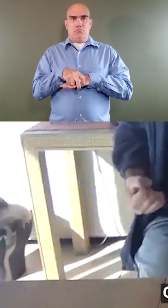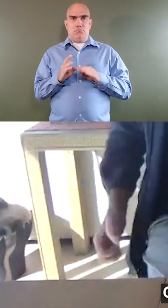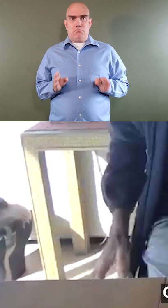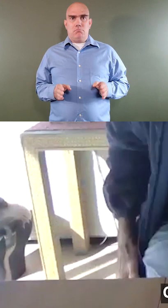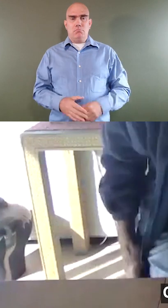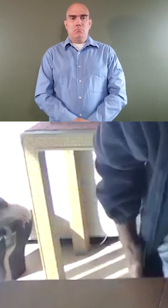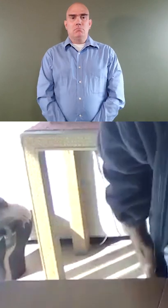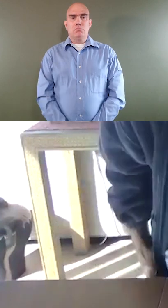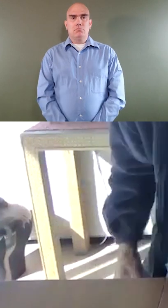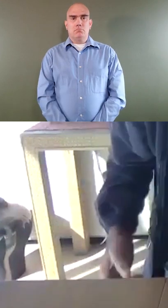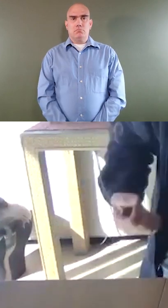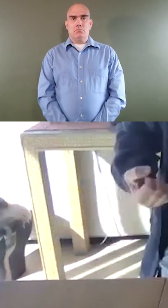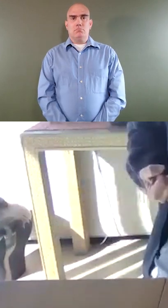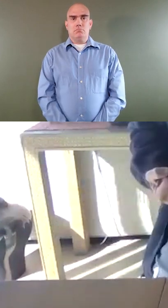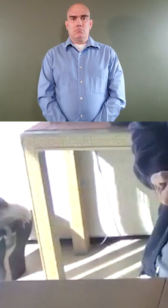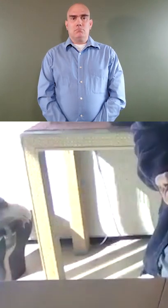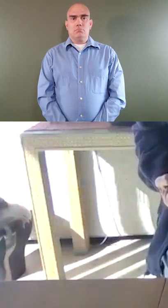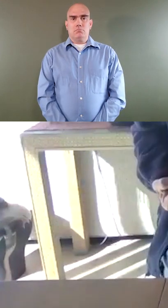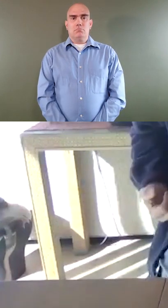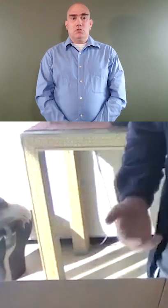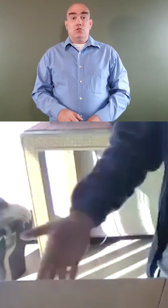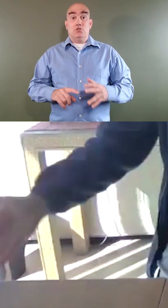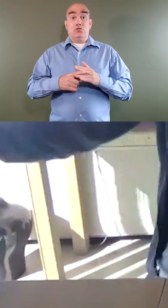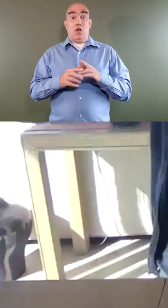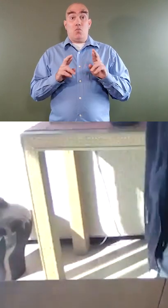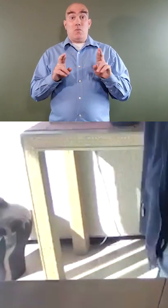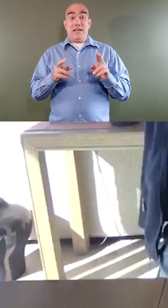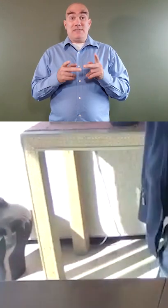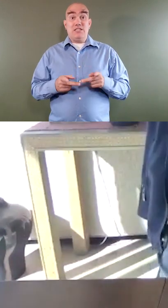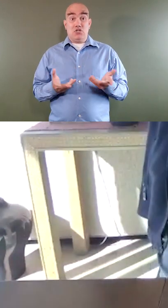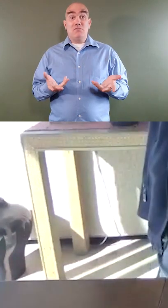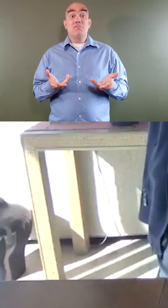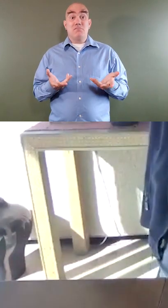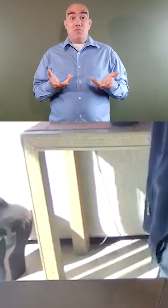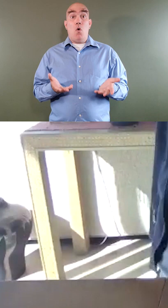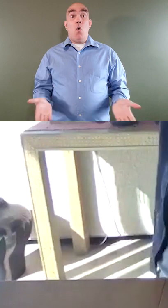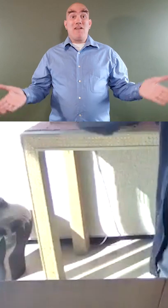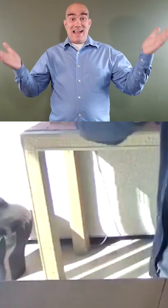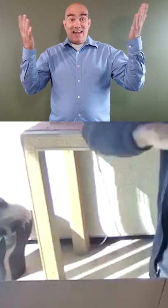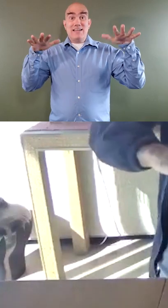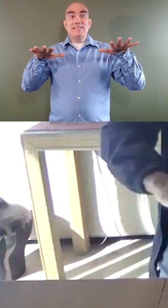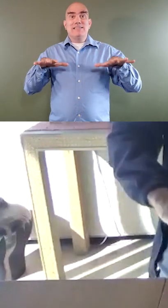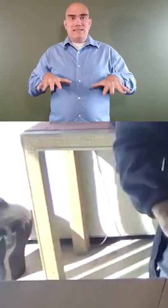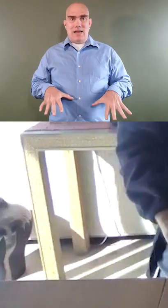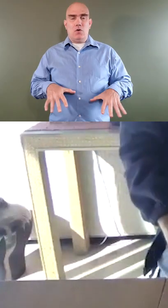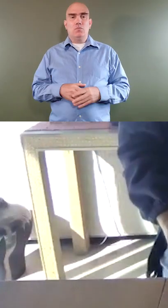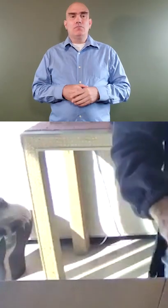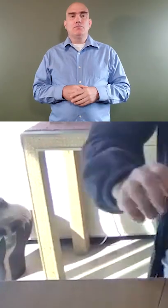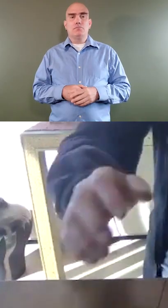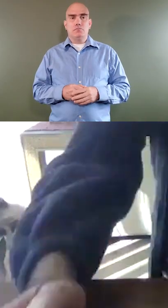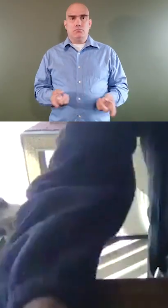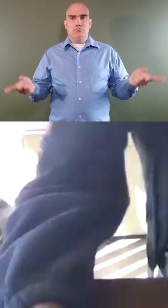Starting position. Starting ready position. Overhead and down.